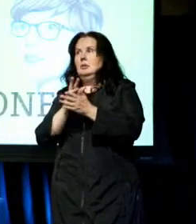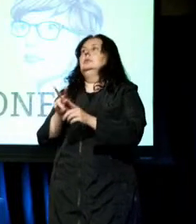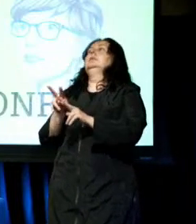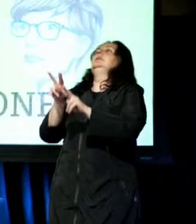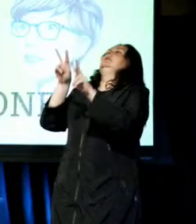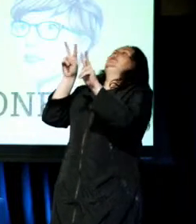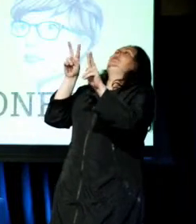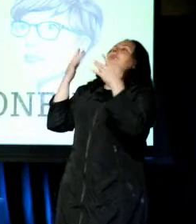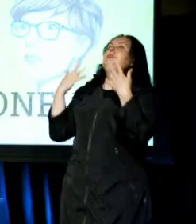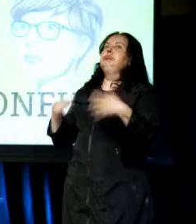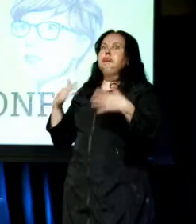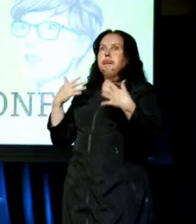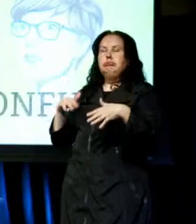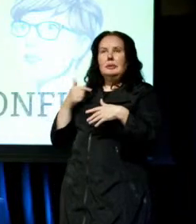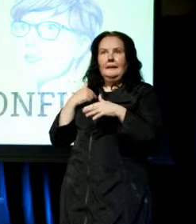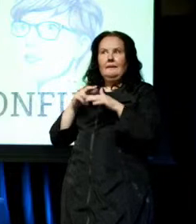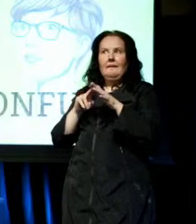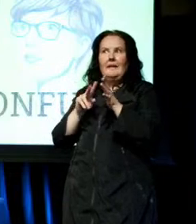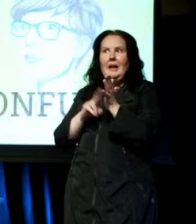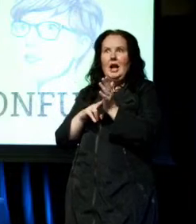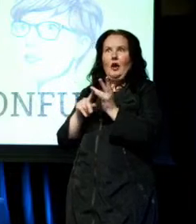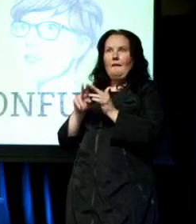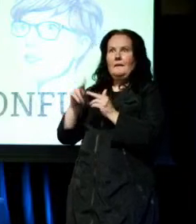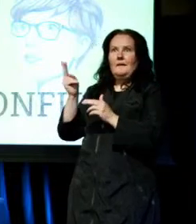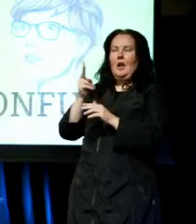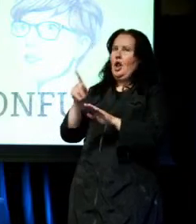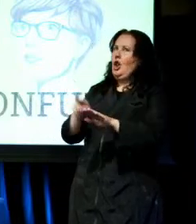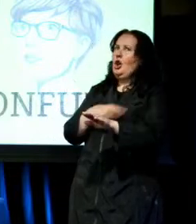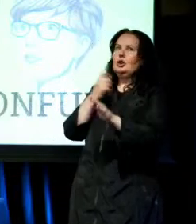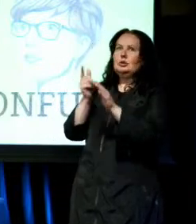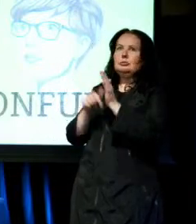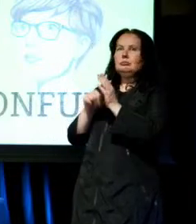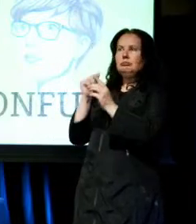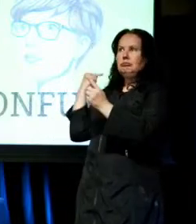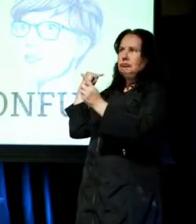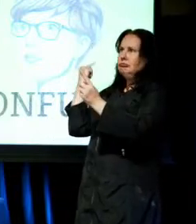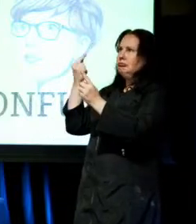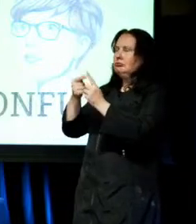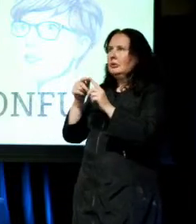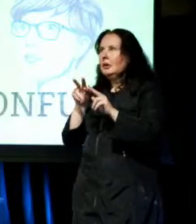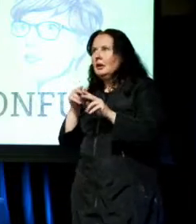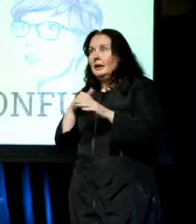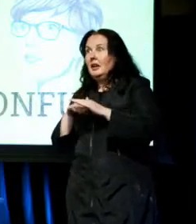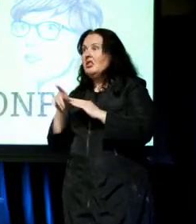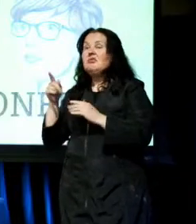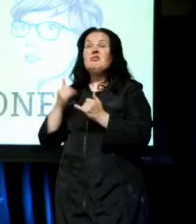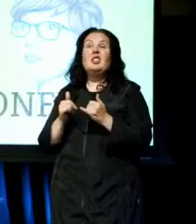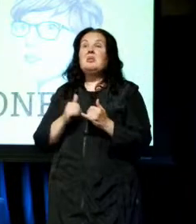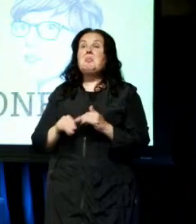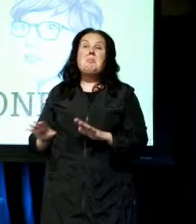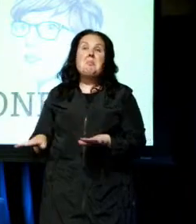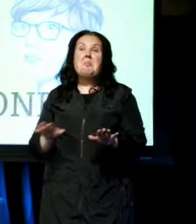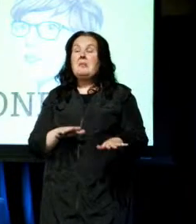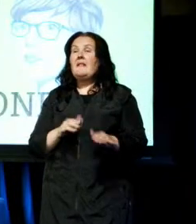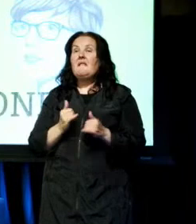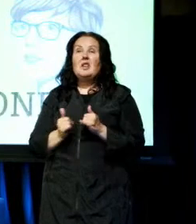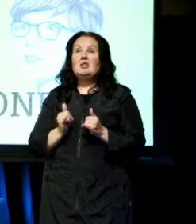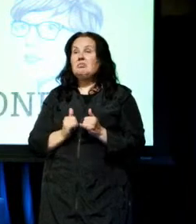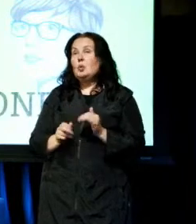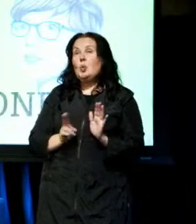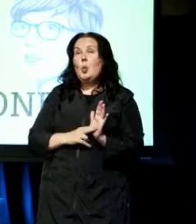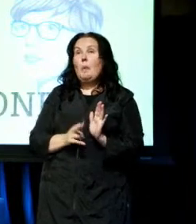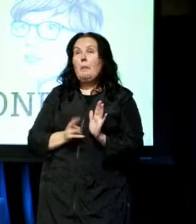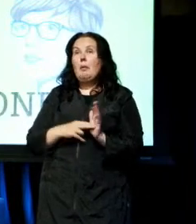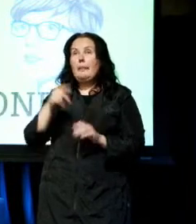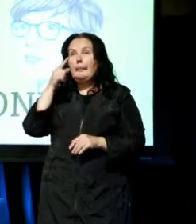as a fan for such a long time. And I got in there and they were just so down to earth, and like the first